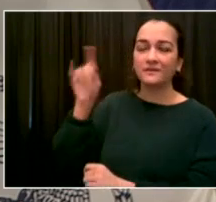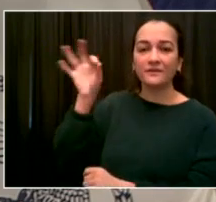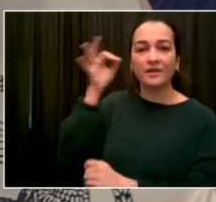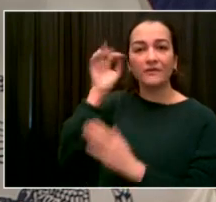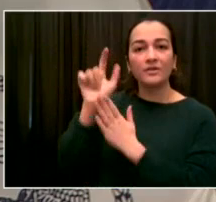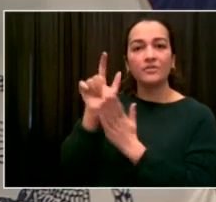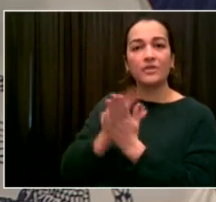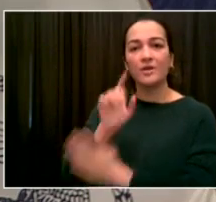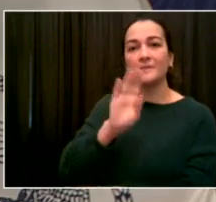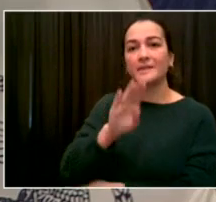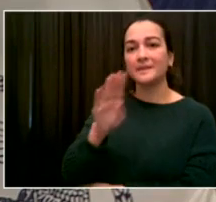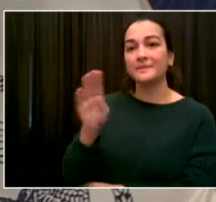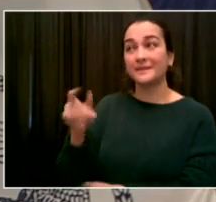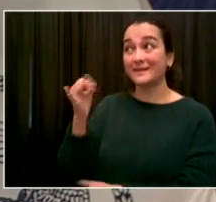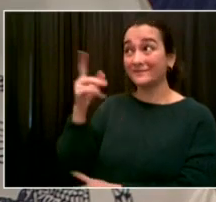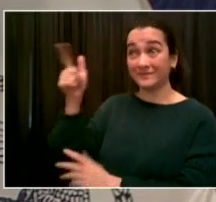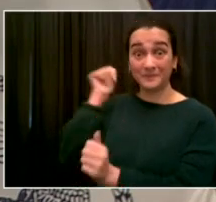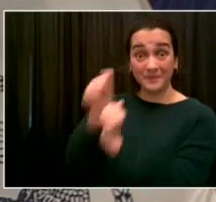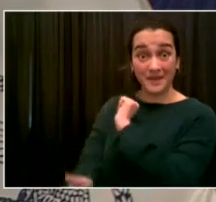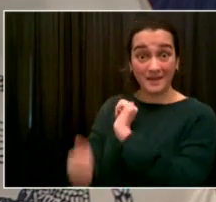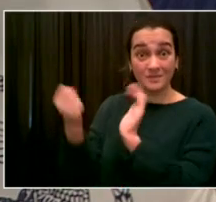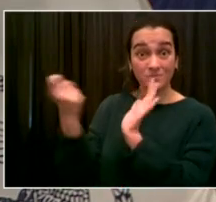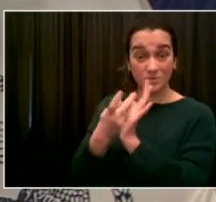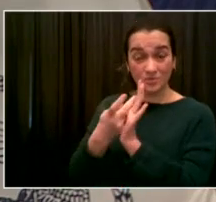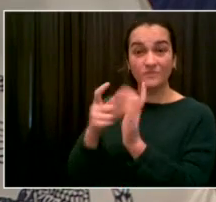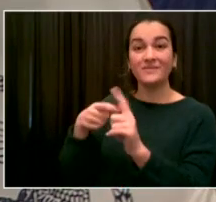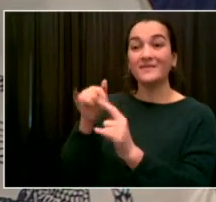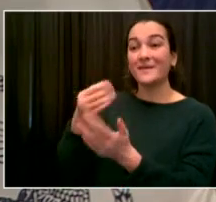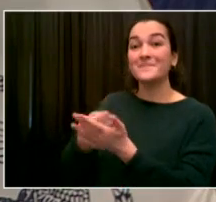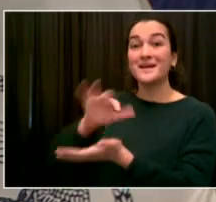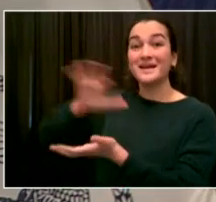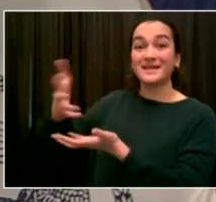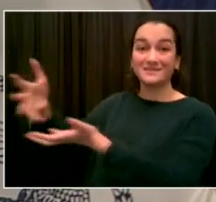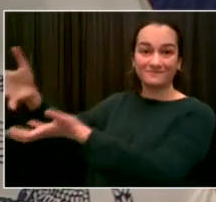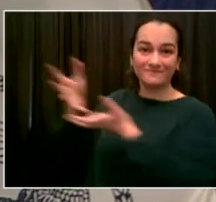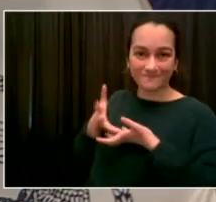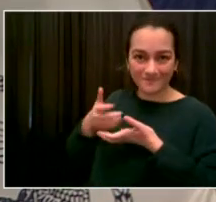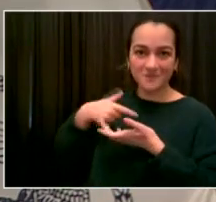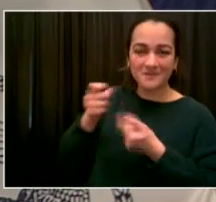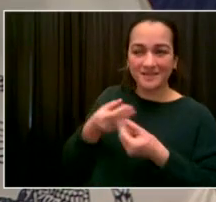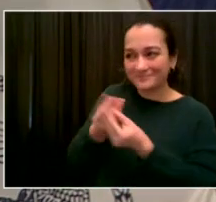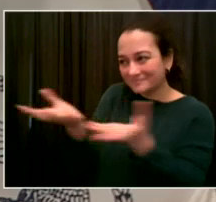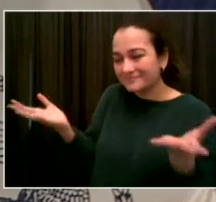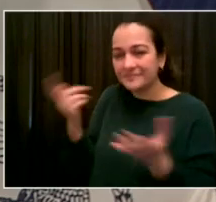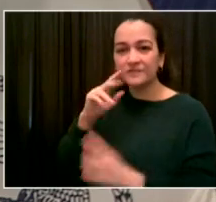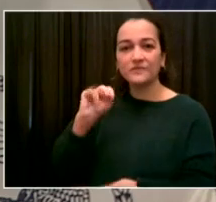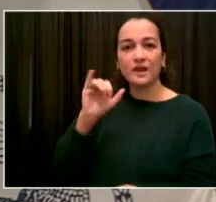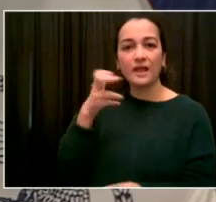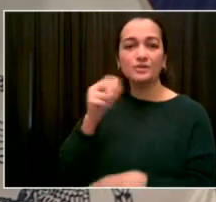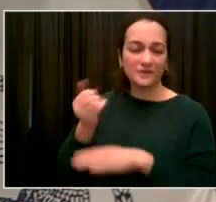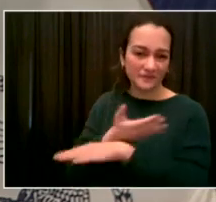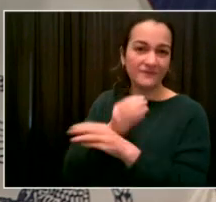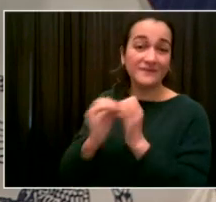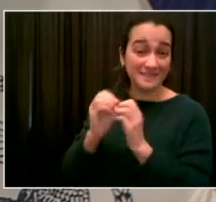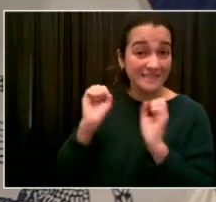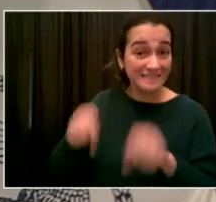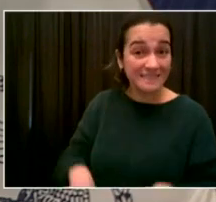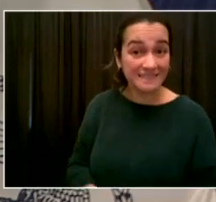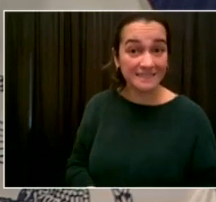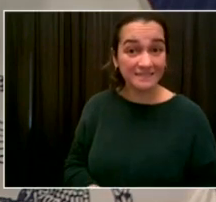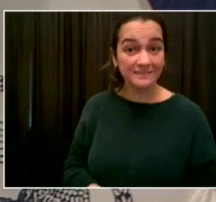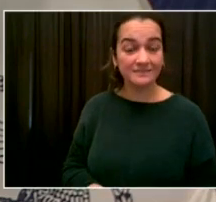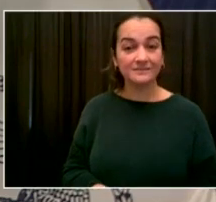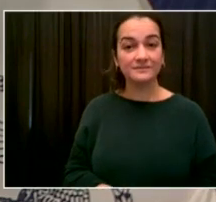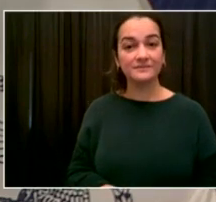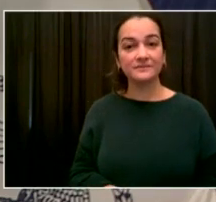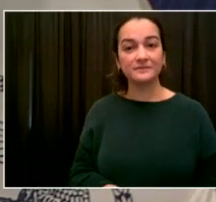buildings on a vast scale. That's what we need the most to help folks in Staten Island and all over the city. The next is Jimmy from the Wall Street